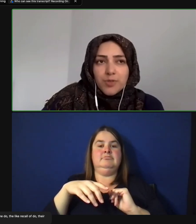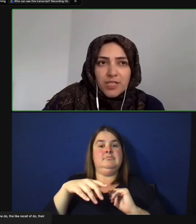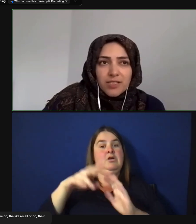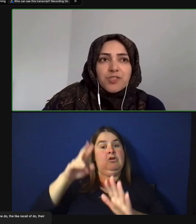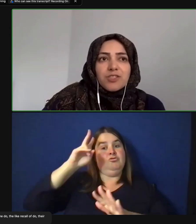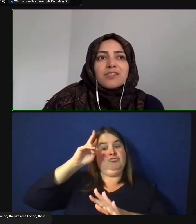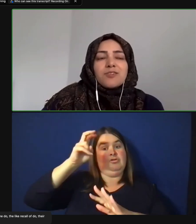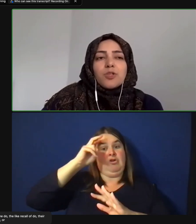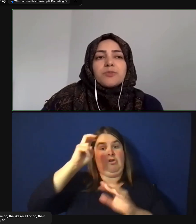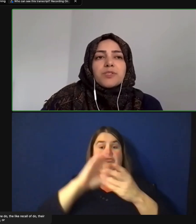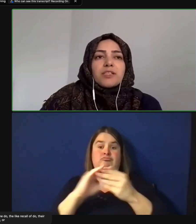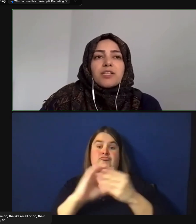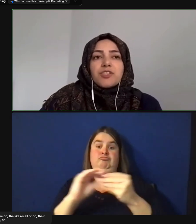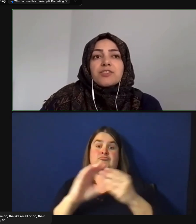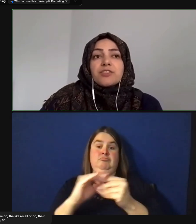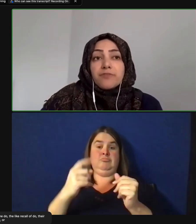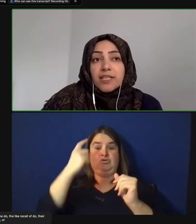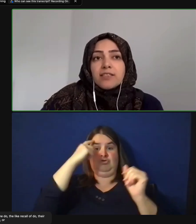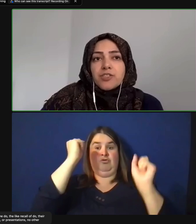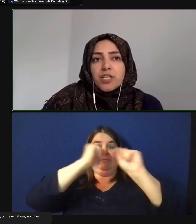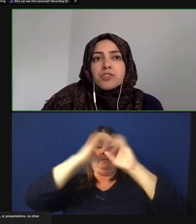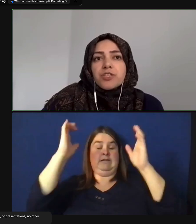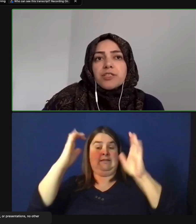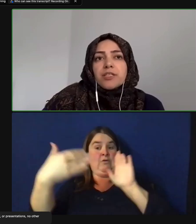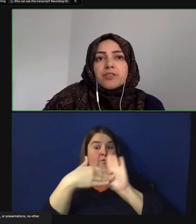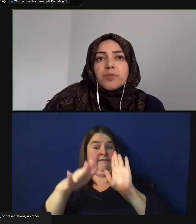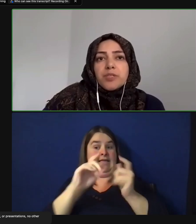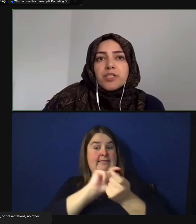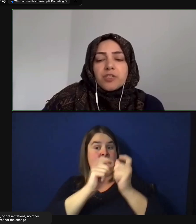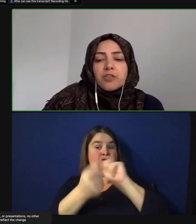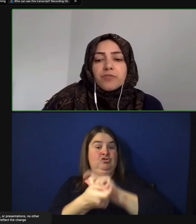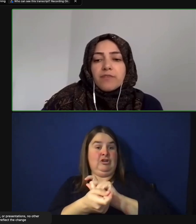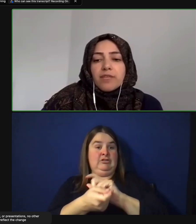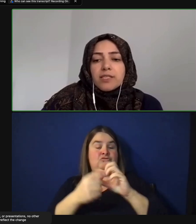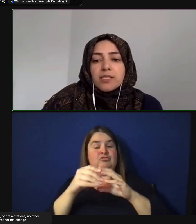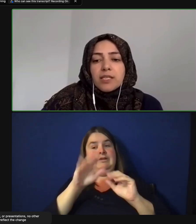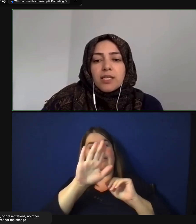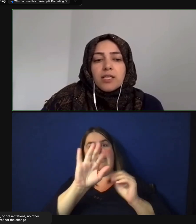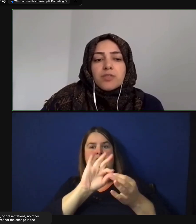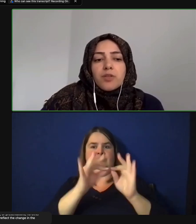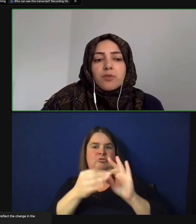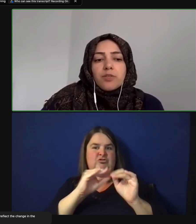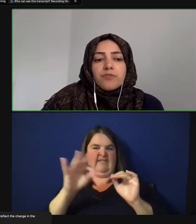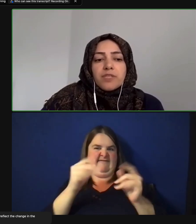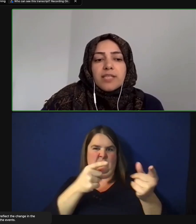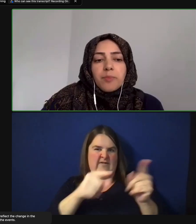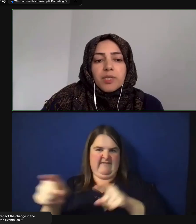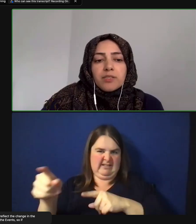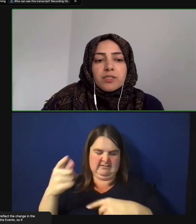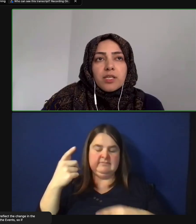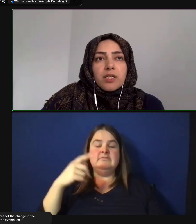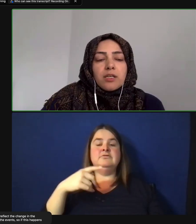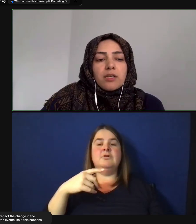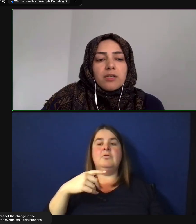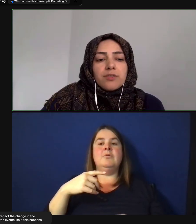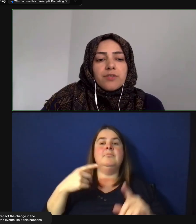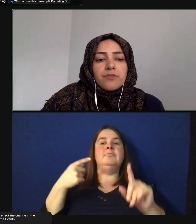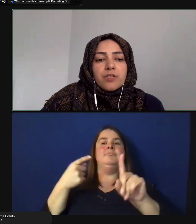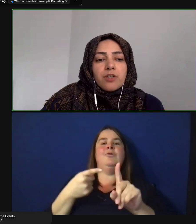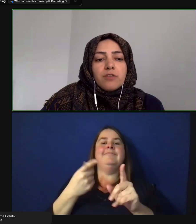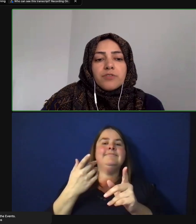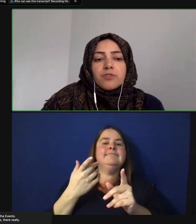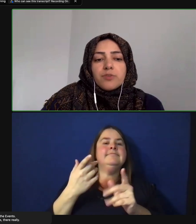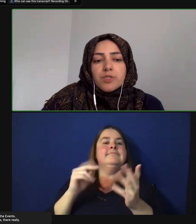recall neural representations reflect the change in the interpretation of the events. So if this happens,